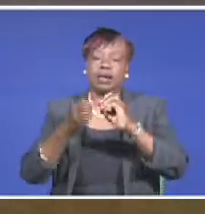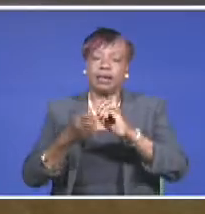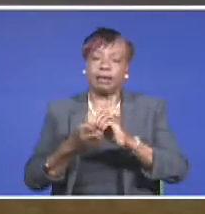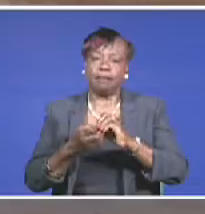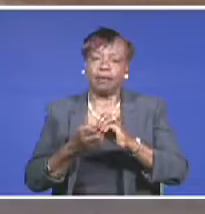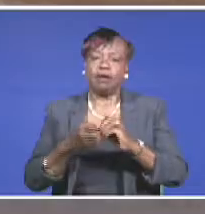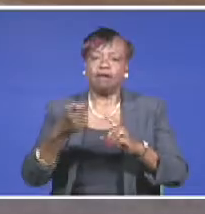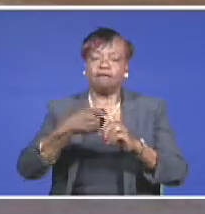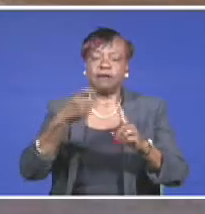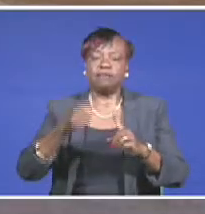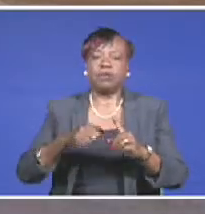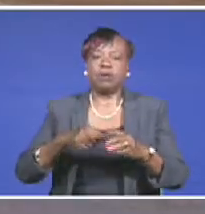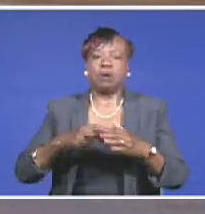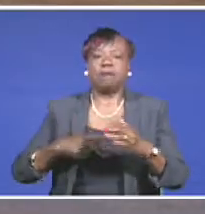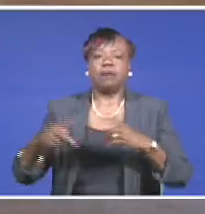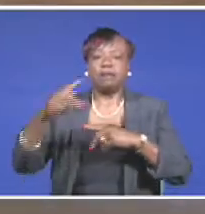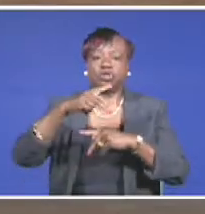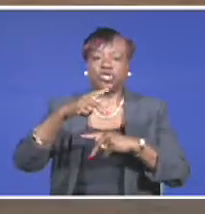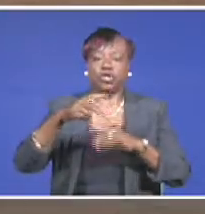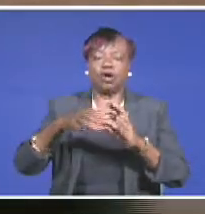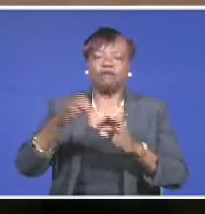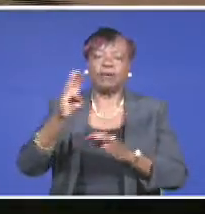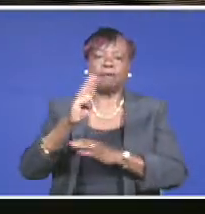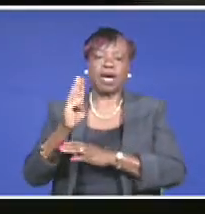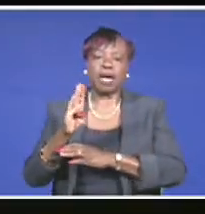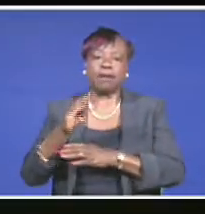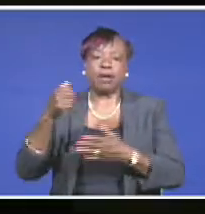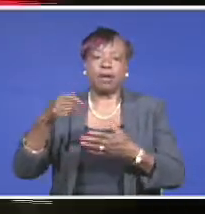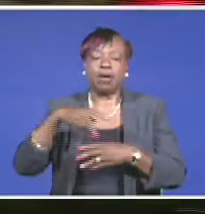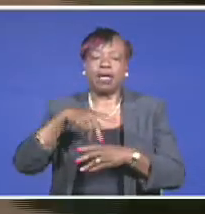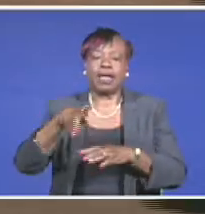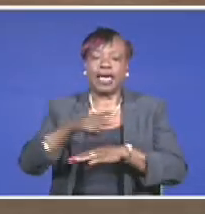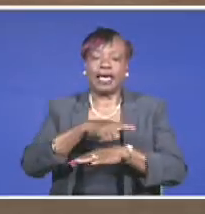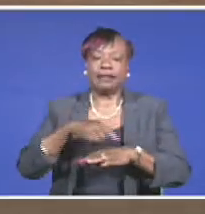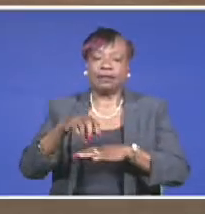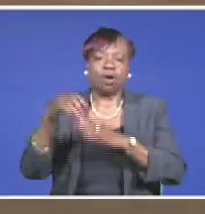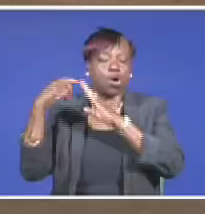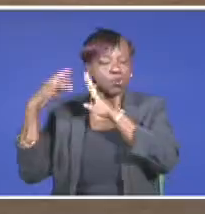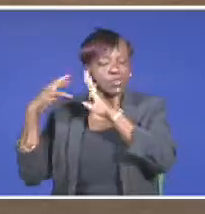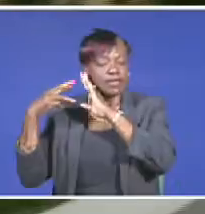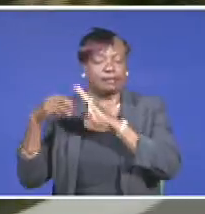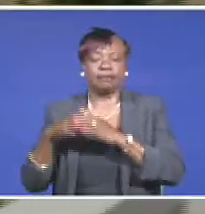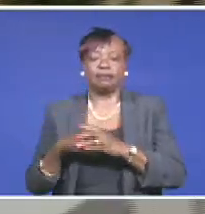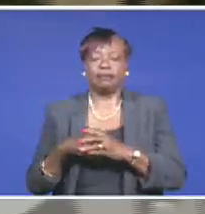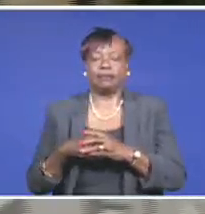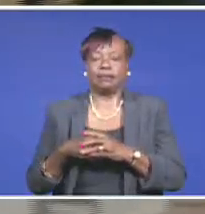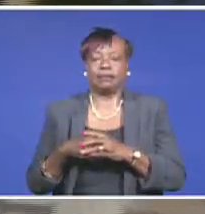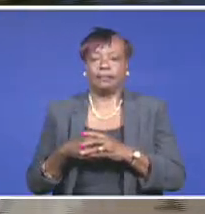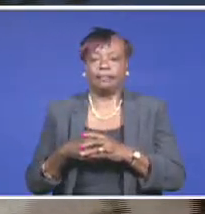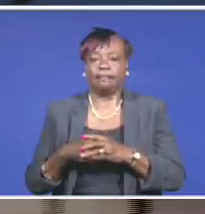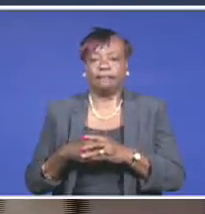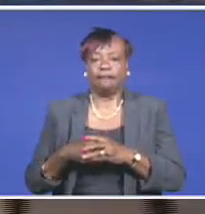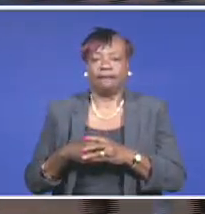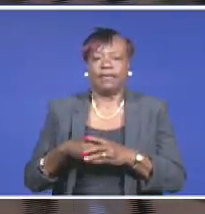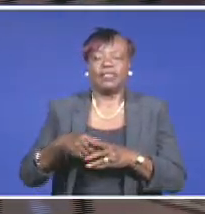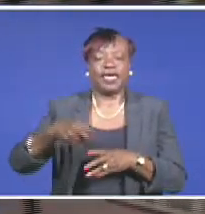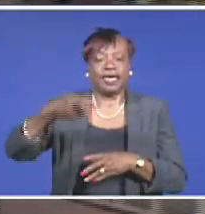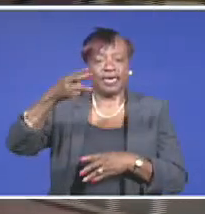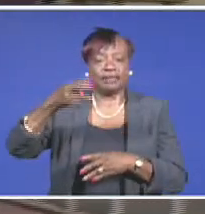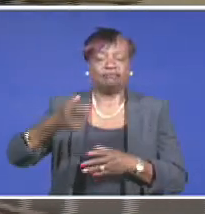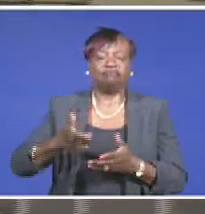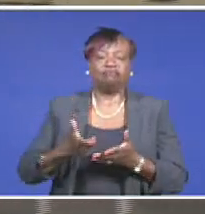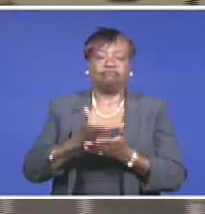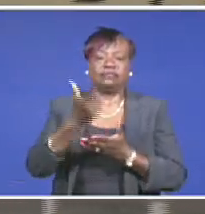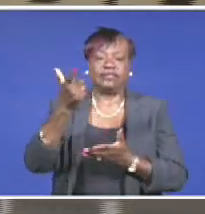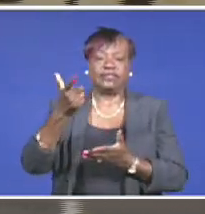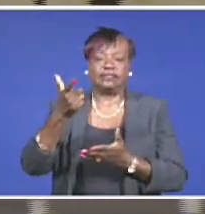the promotion of the multi-billion dollar Bahama property in Western New Providence. Tourism Senior Director of Airlift, Tyrone Sawyer, says the expanded